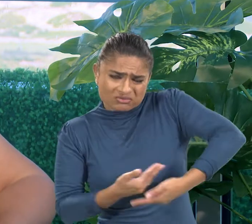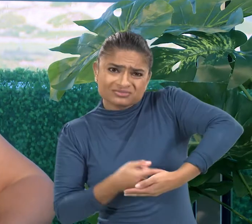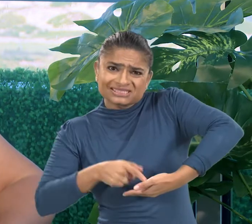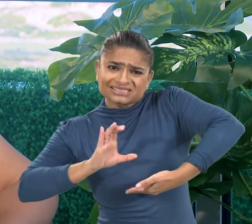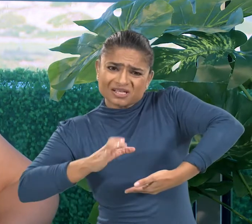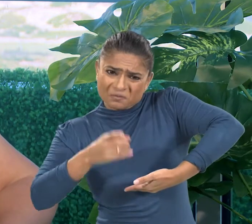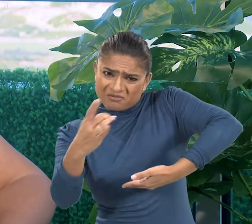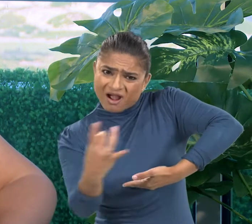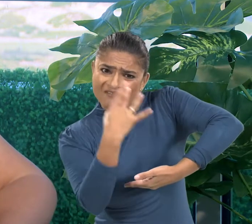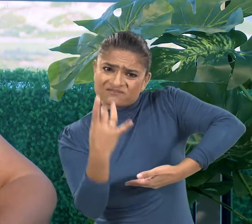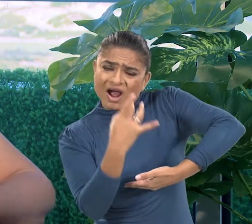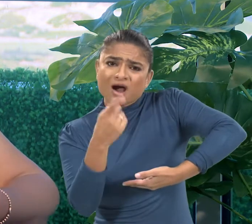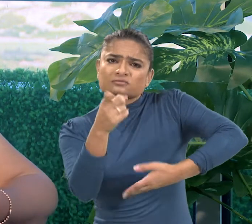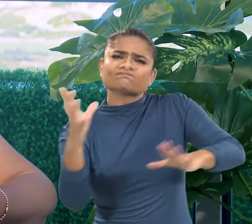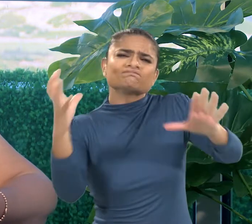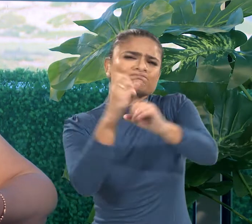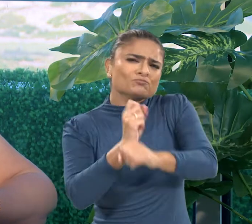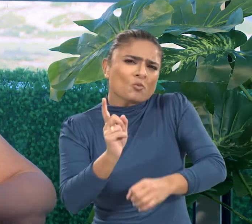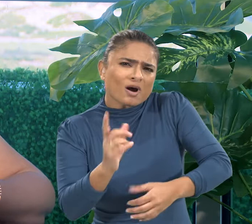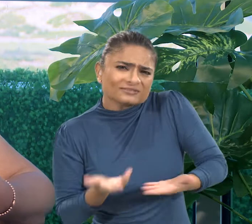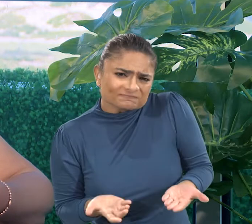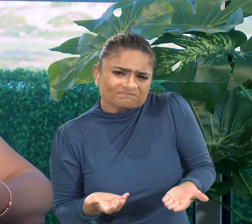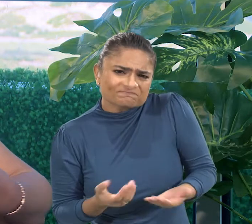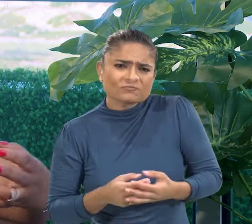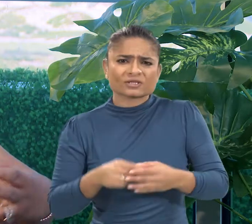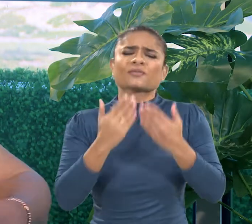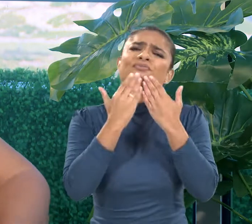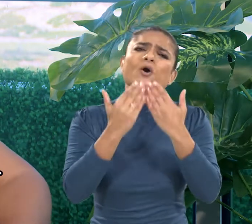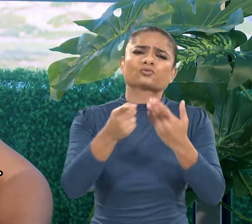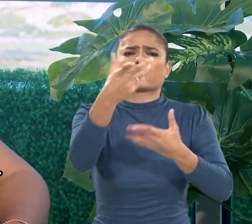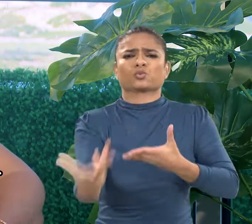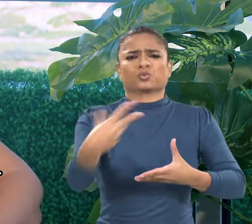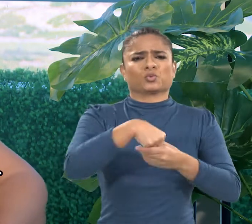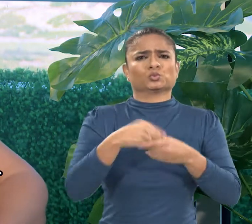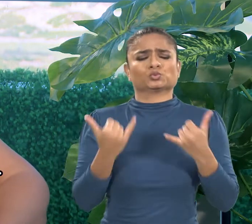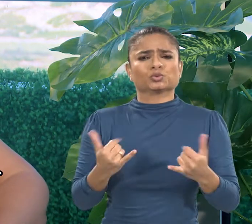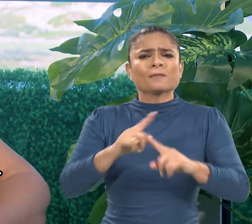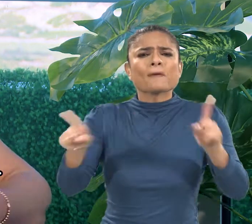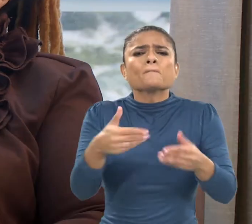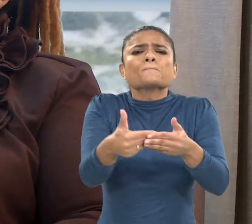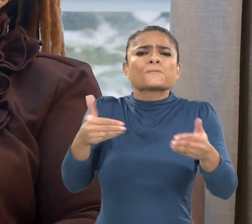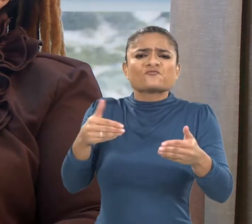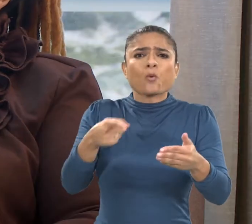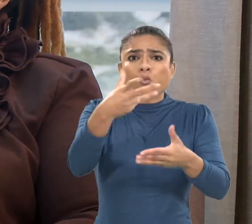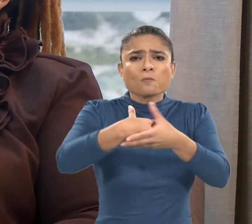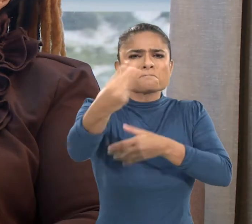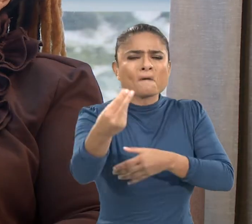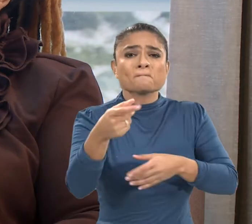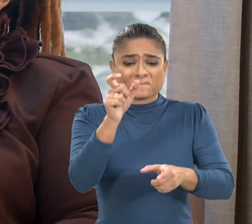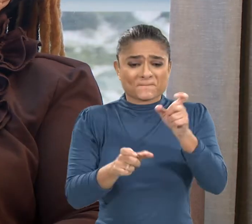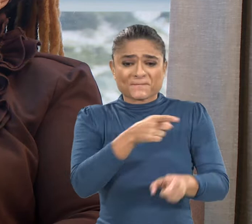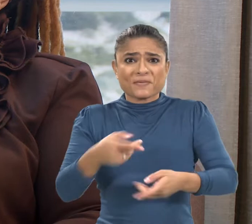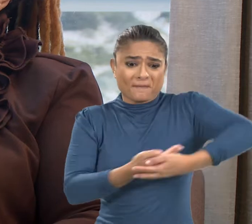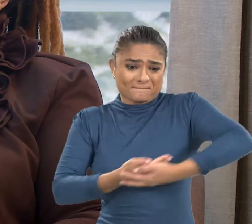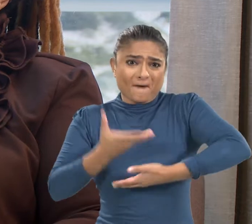with a disability. What parting words of advice before we leave you, and thank you so much for joining us, but what parting advice